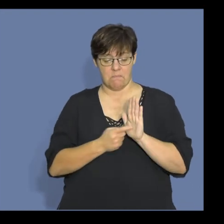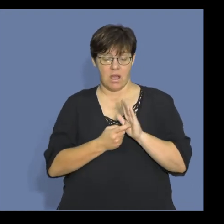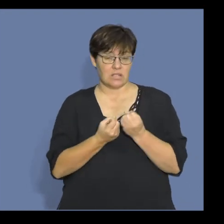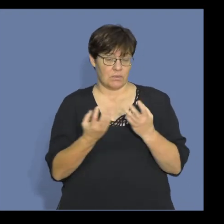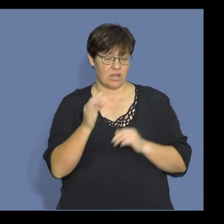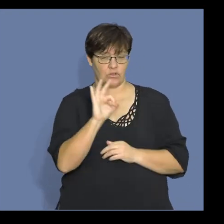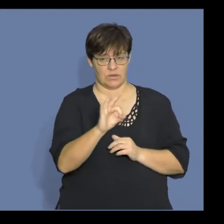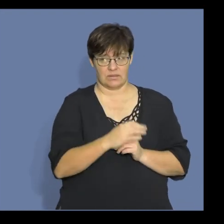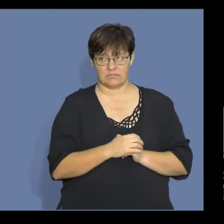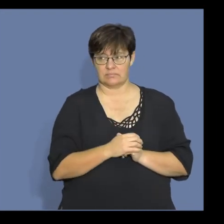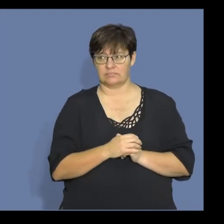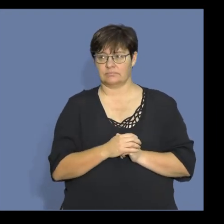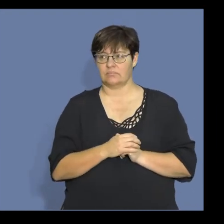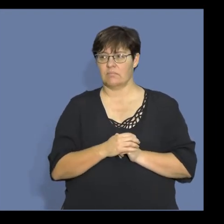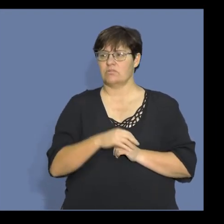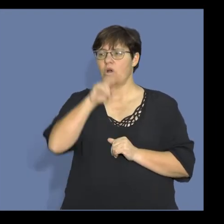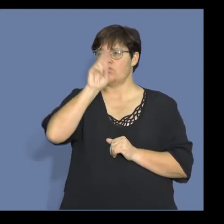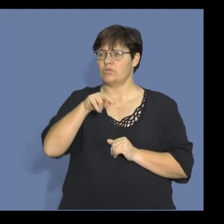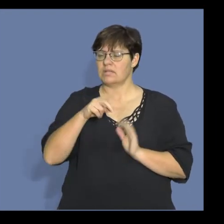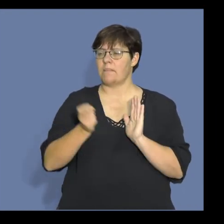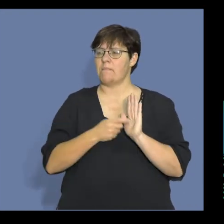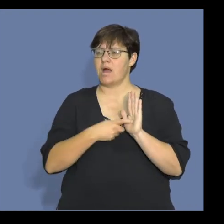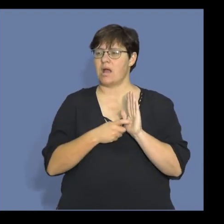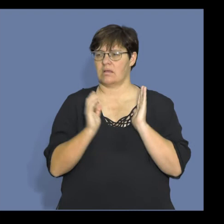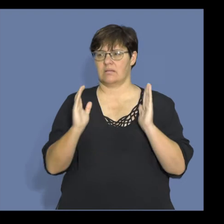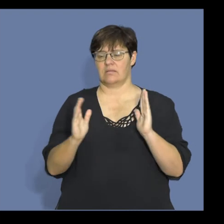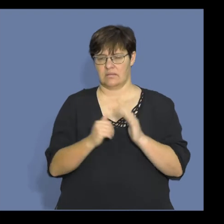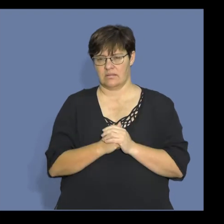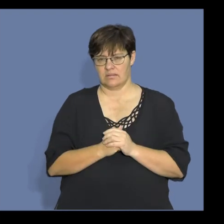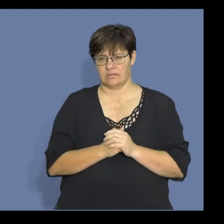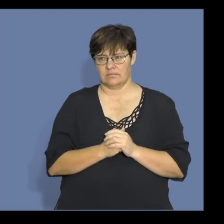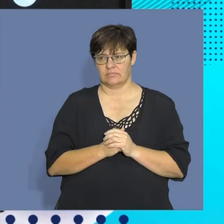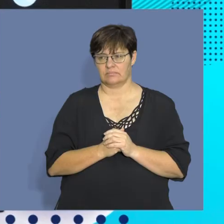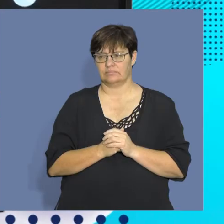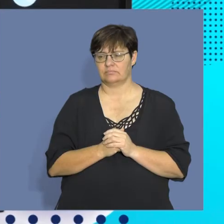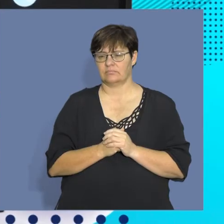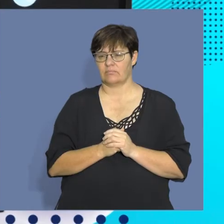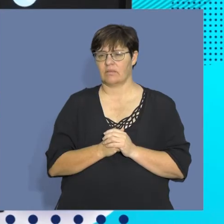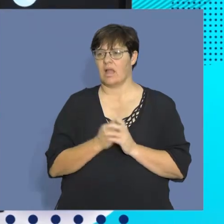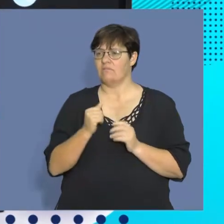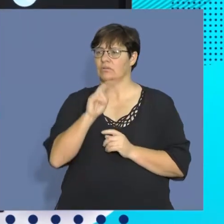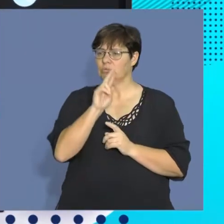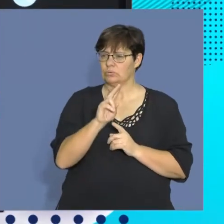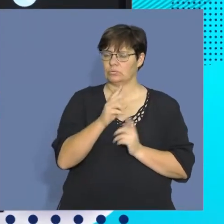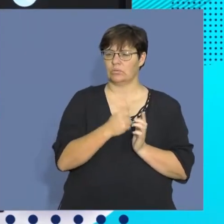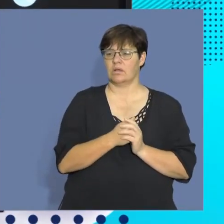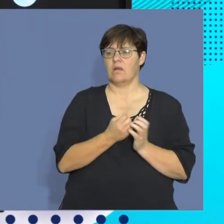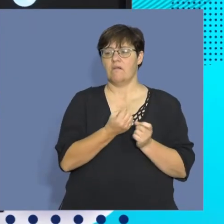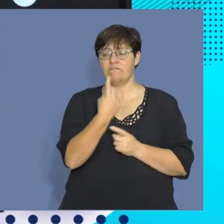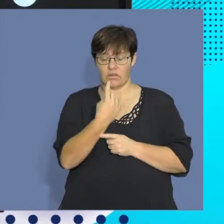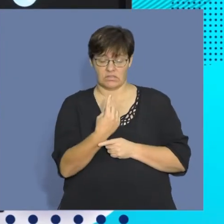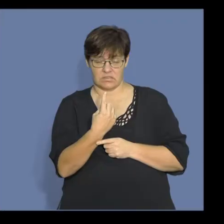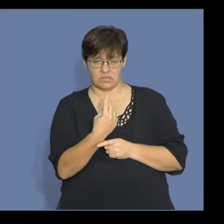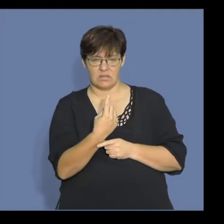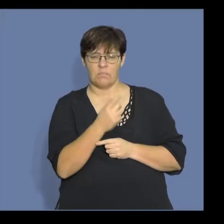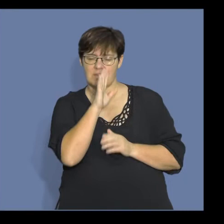marks. Guys, it's important that we read the mark allocation for a question. This question has 2 parts to it. The first